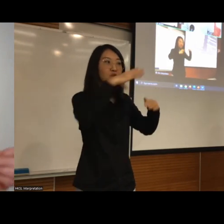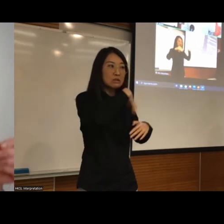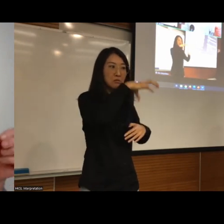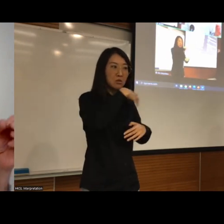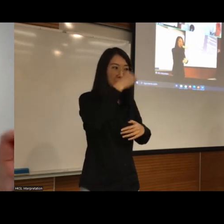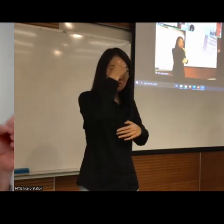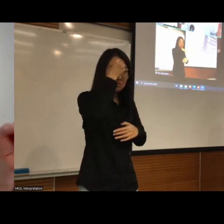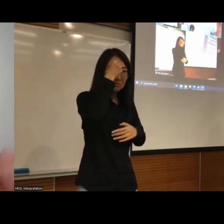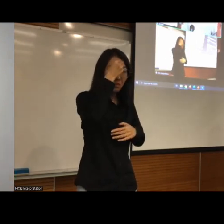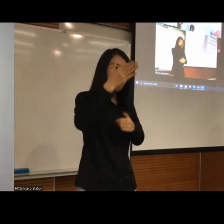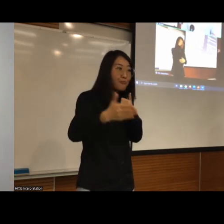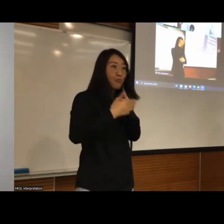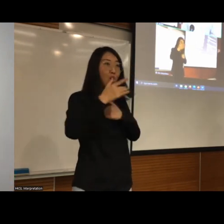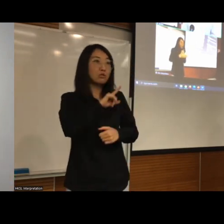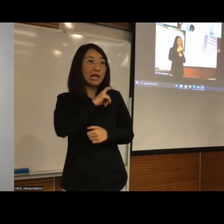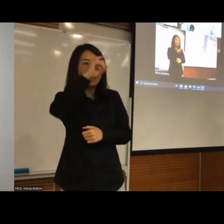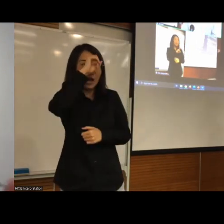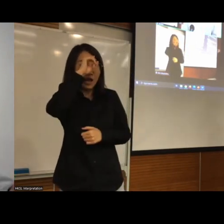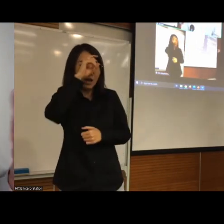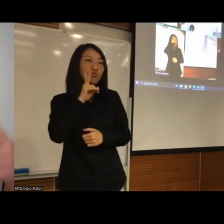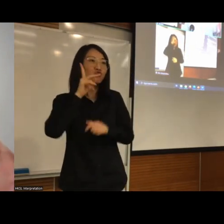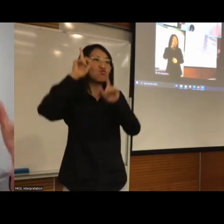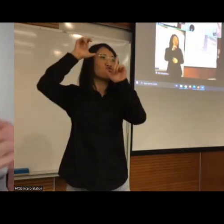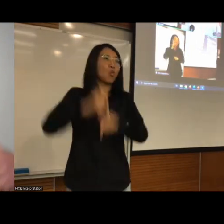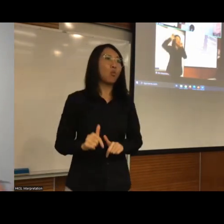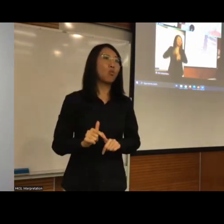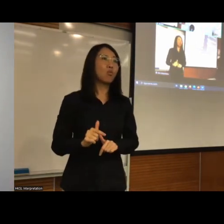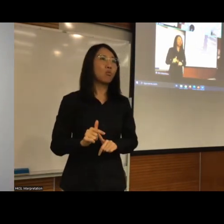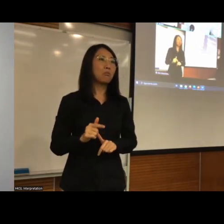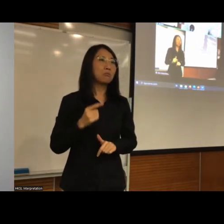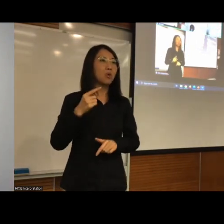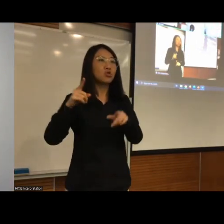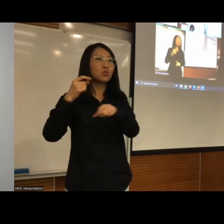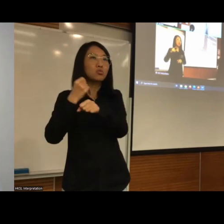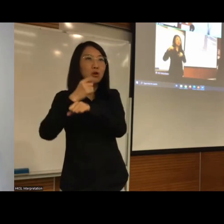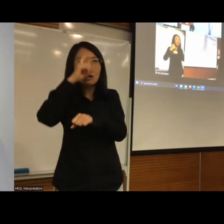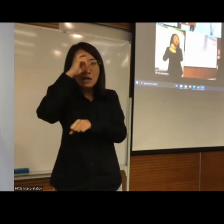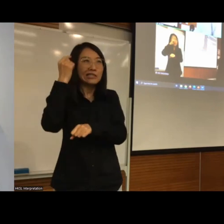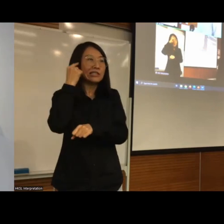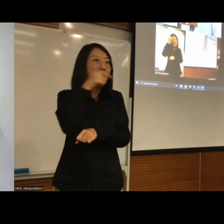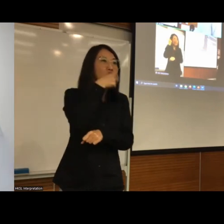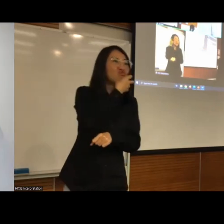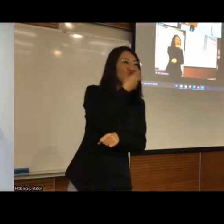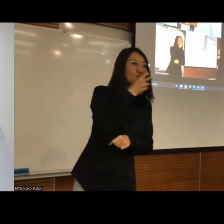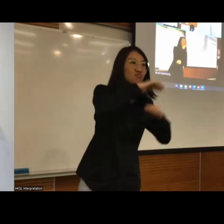help the indications for working memory more to establish networks.